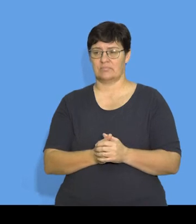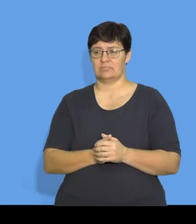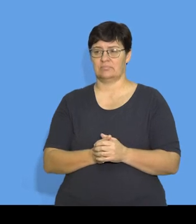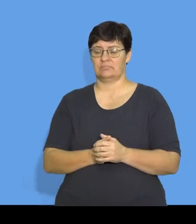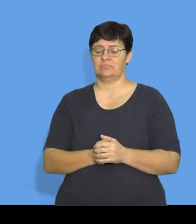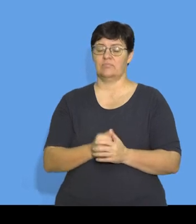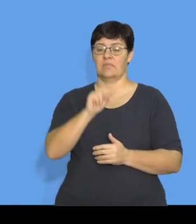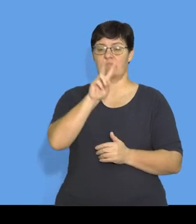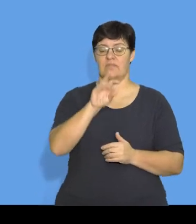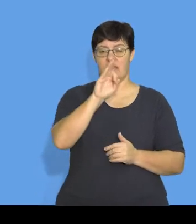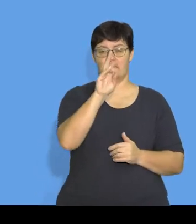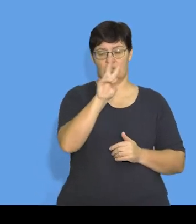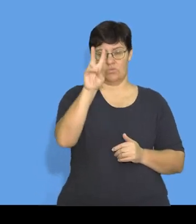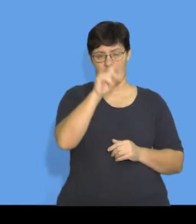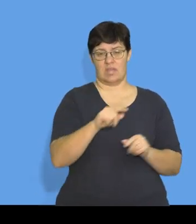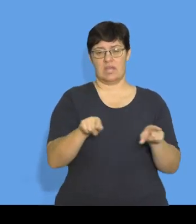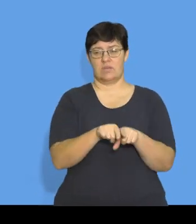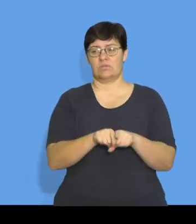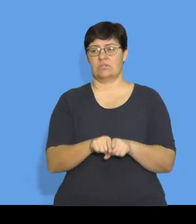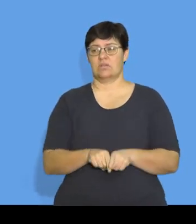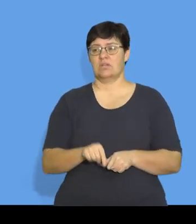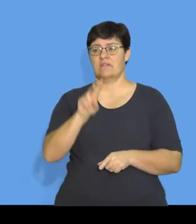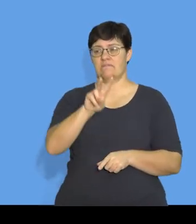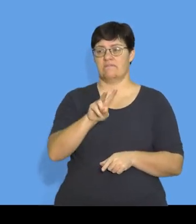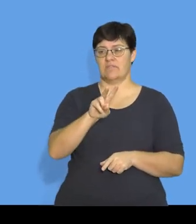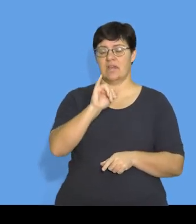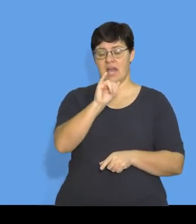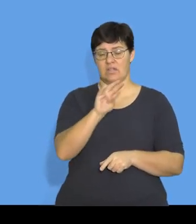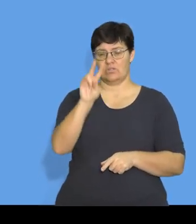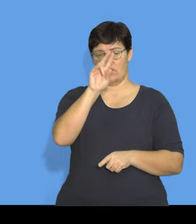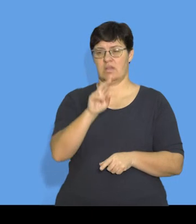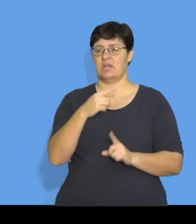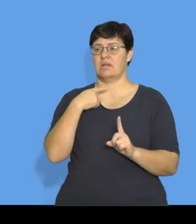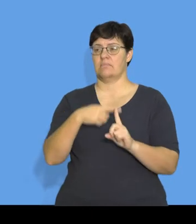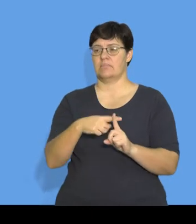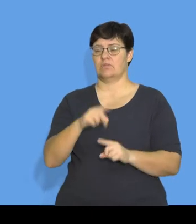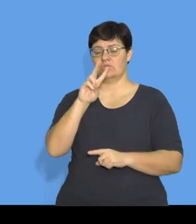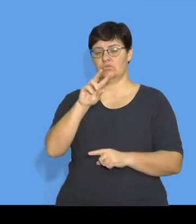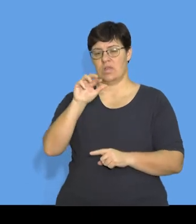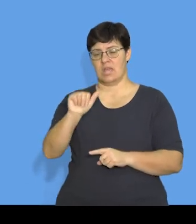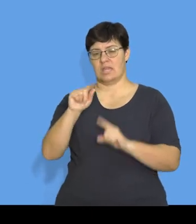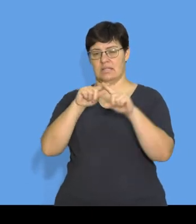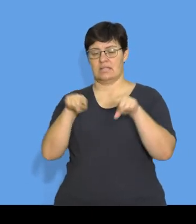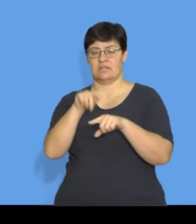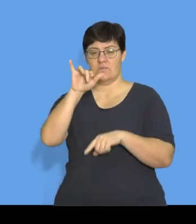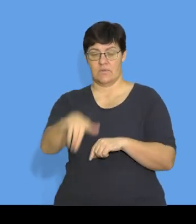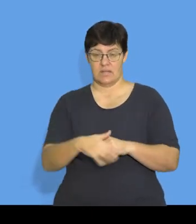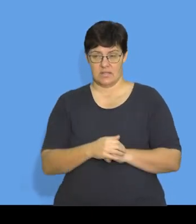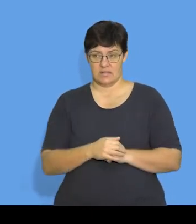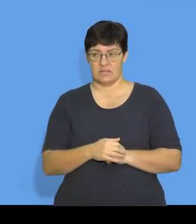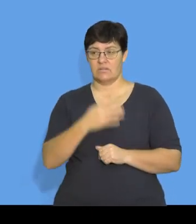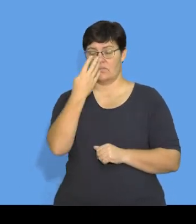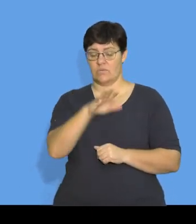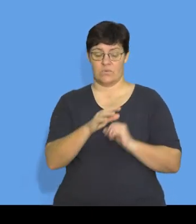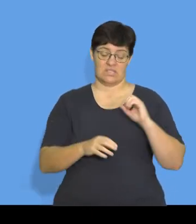vf squared equals vi squared plus 2a delta y. We know that's